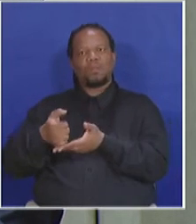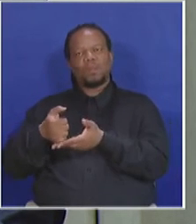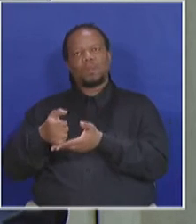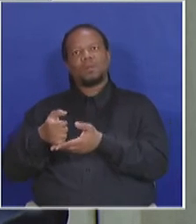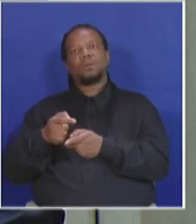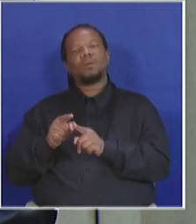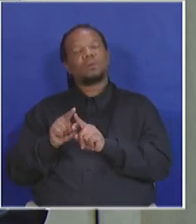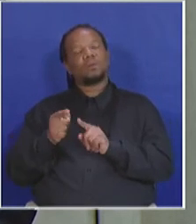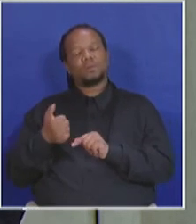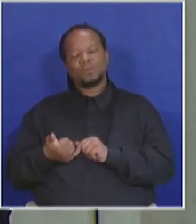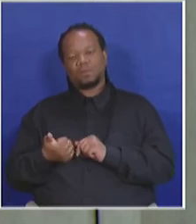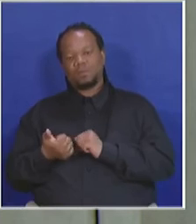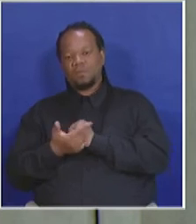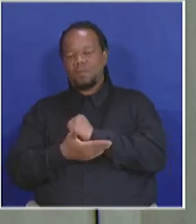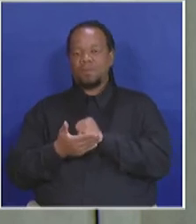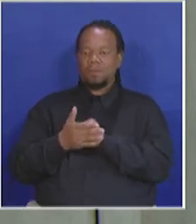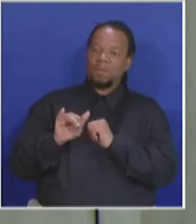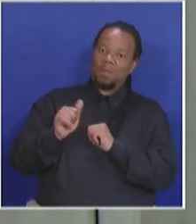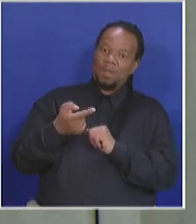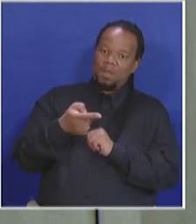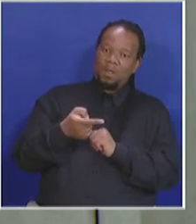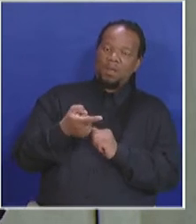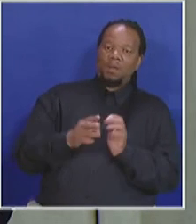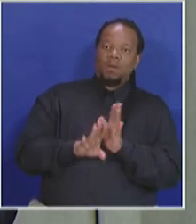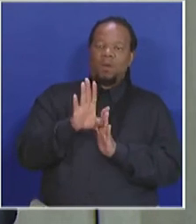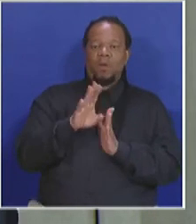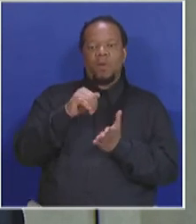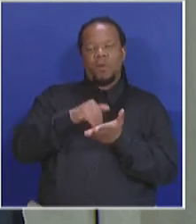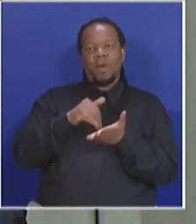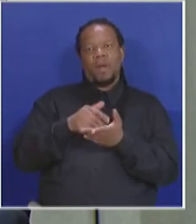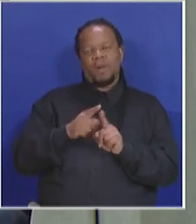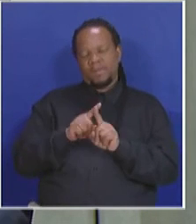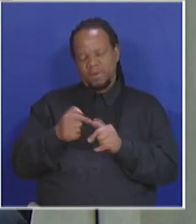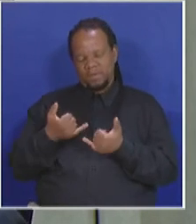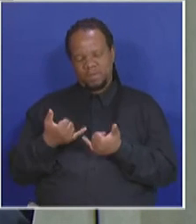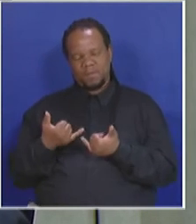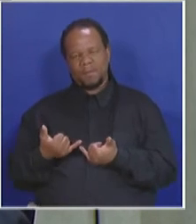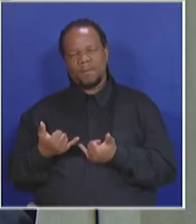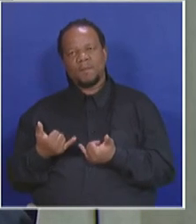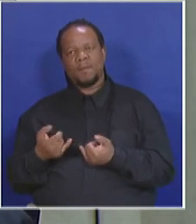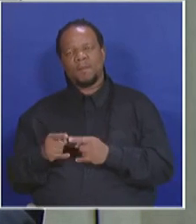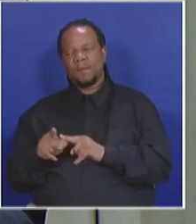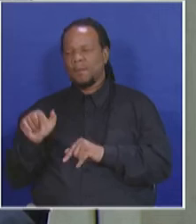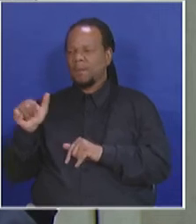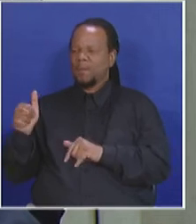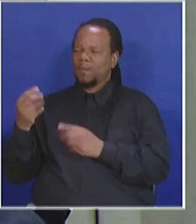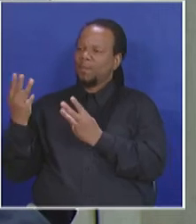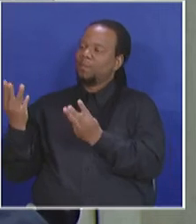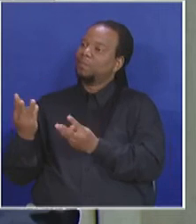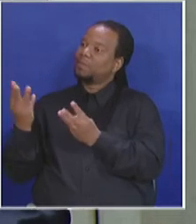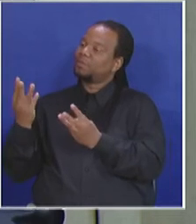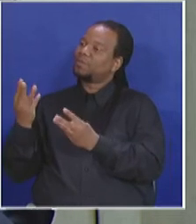modest growth would have been weaker. And the second critical important point is that the effect of public infrastructure investment